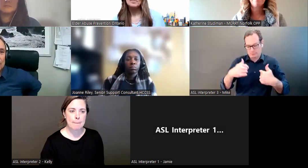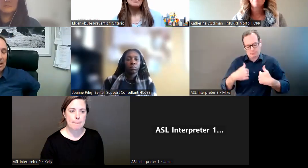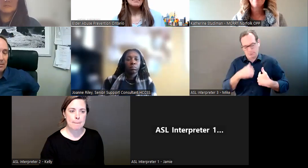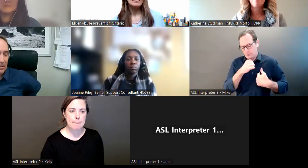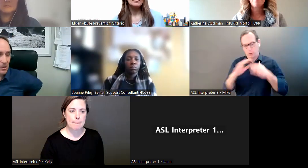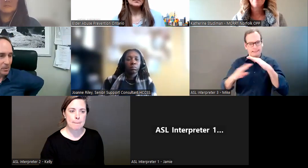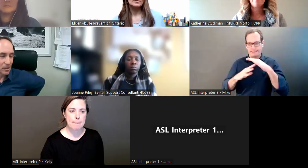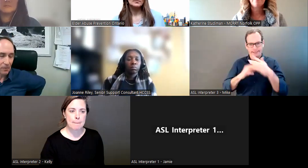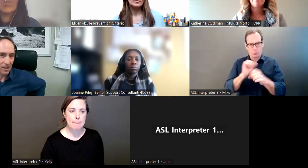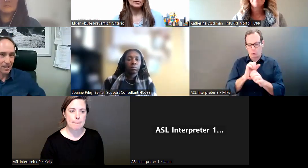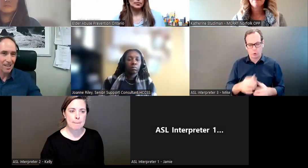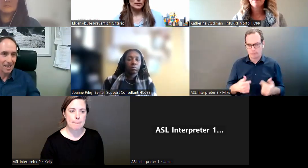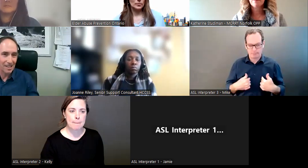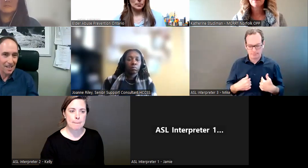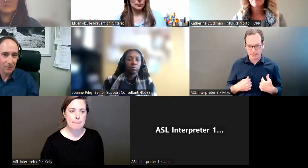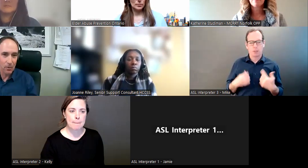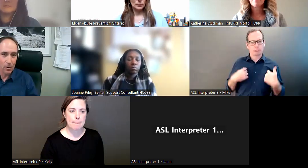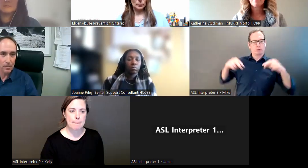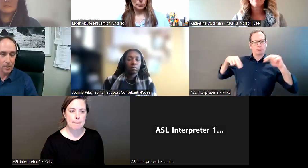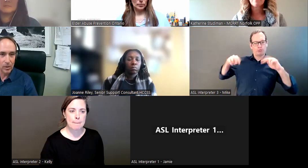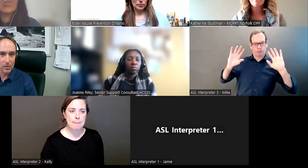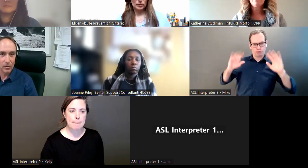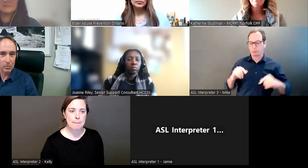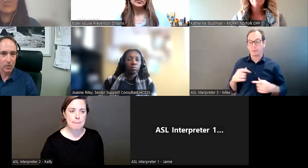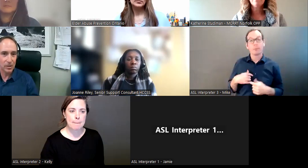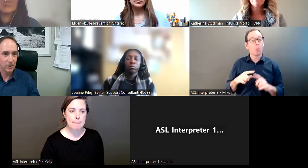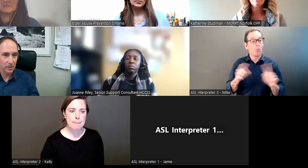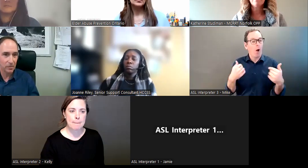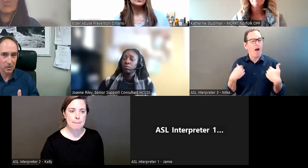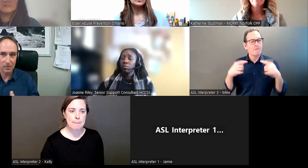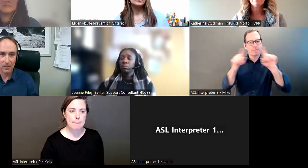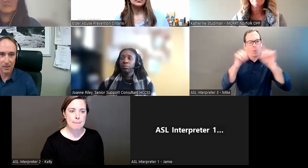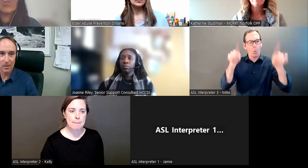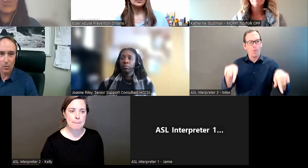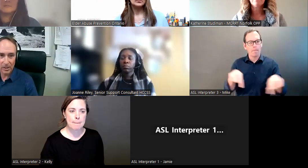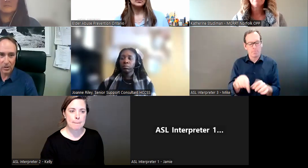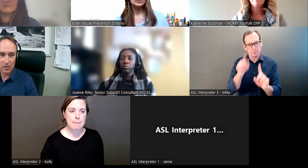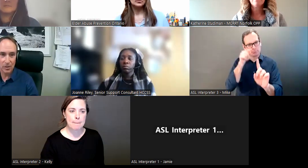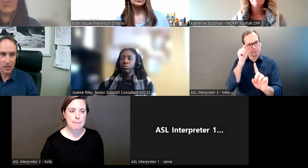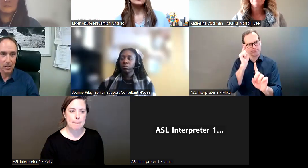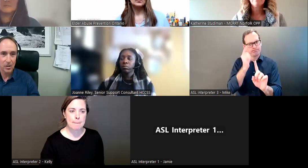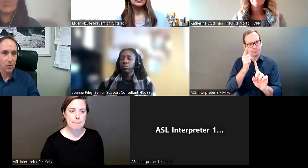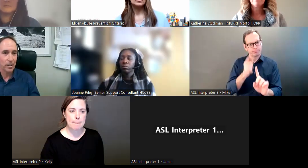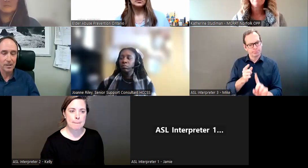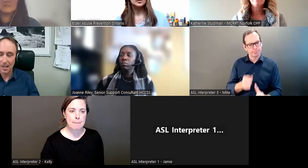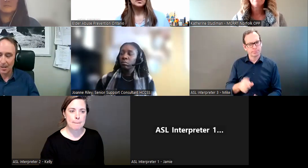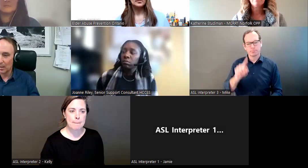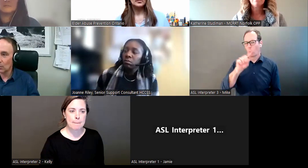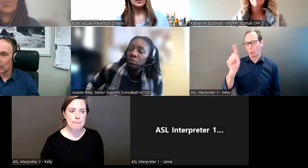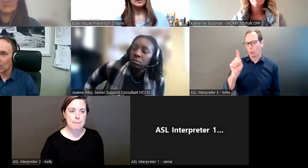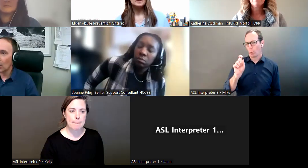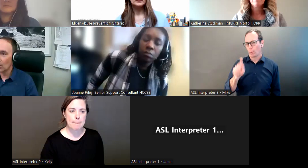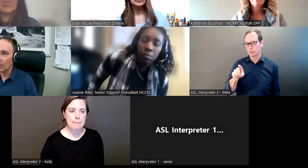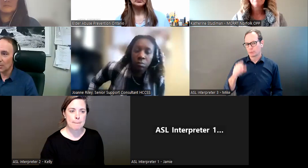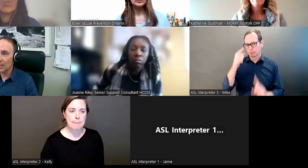that we have a very specific intake form that we use, which has very specific questions. So at intake,